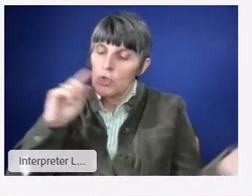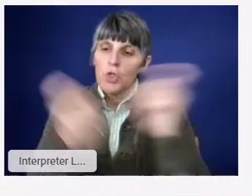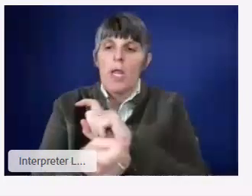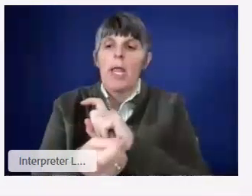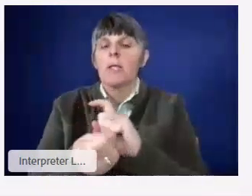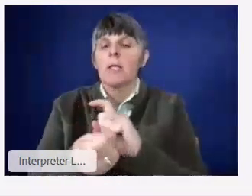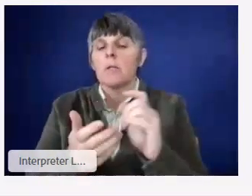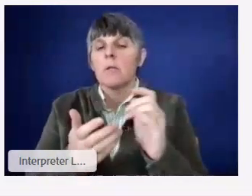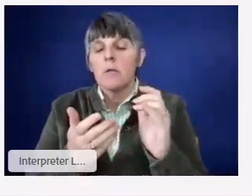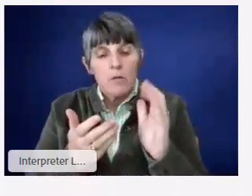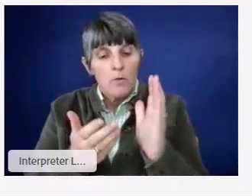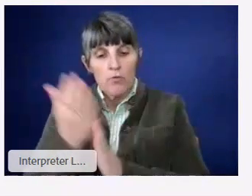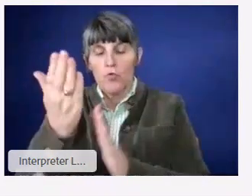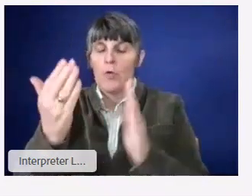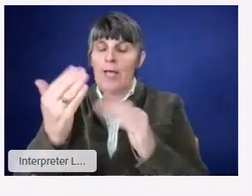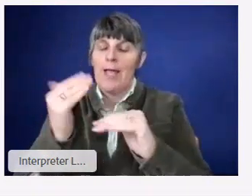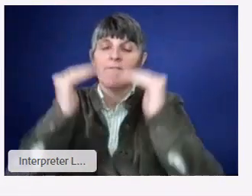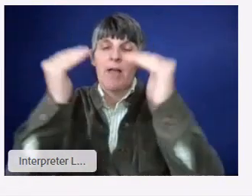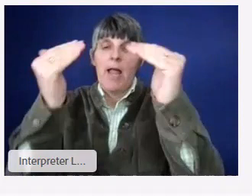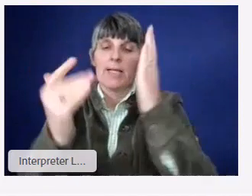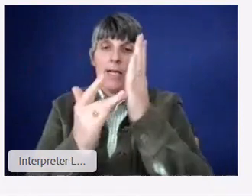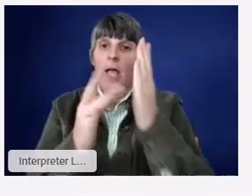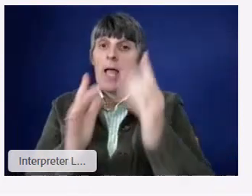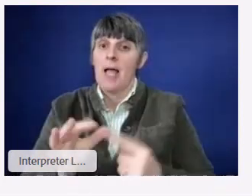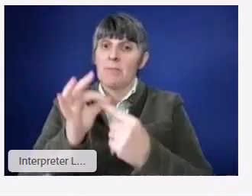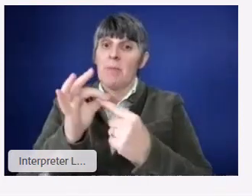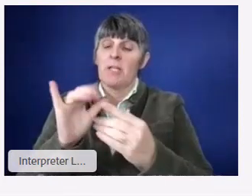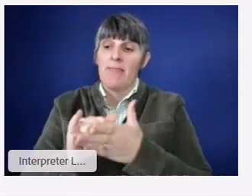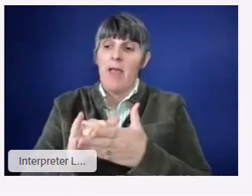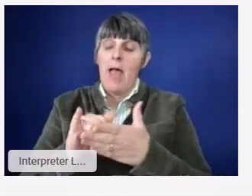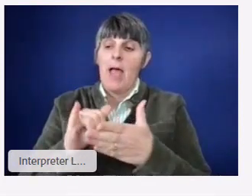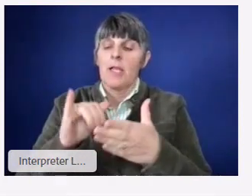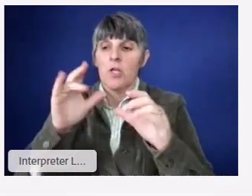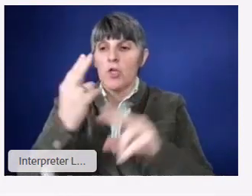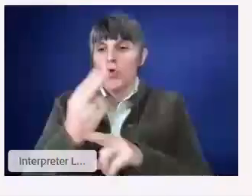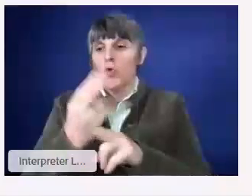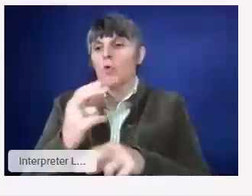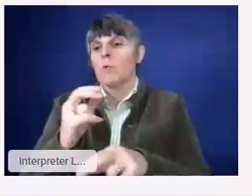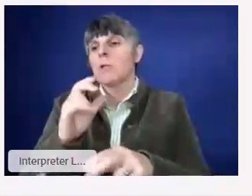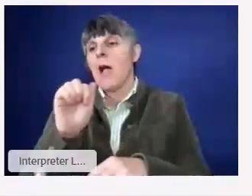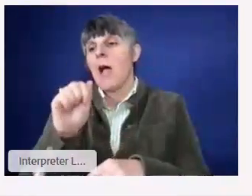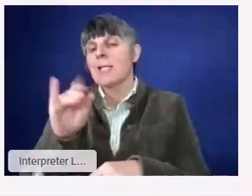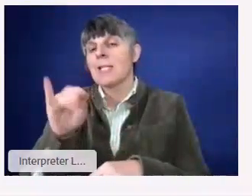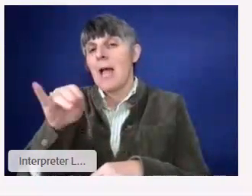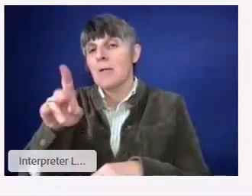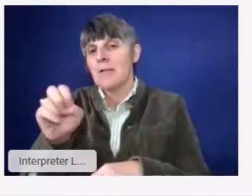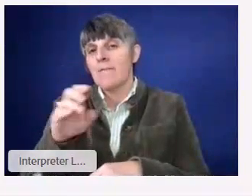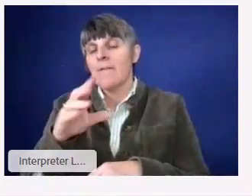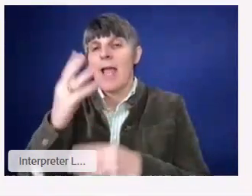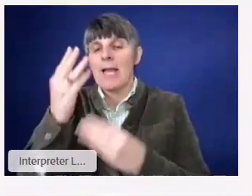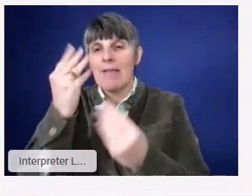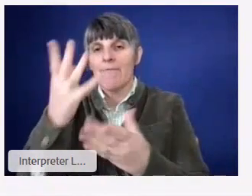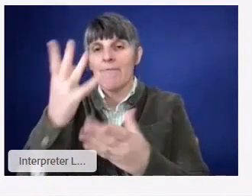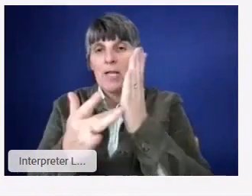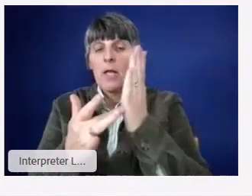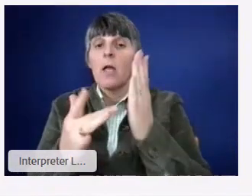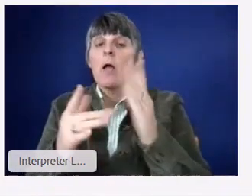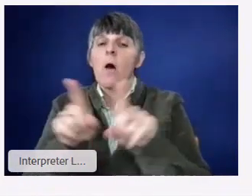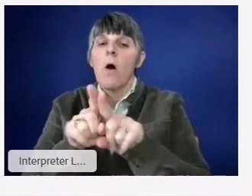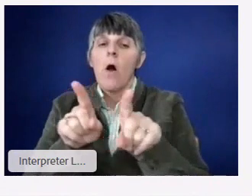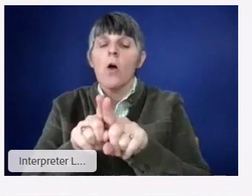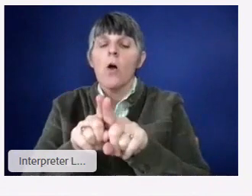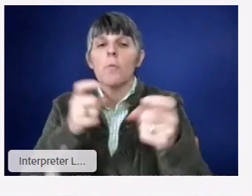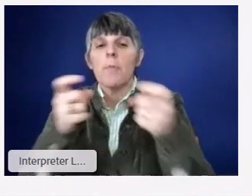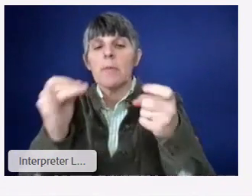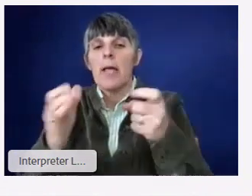integrate advanced technologies, especially those that enable adaptive and assistive transportation technologies, into the management and operations of